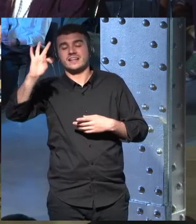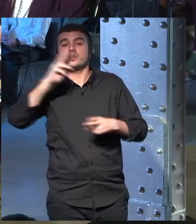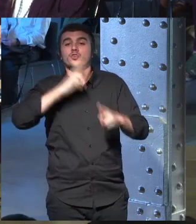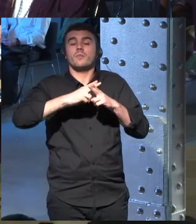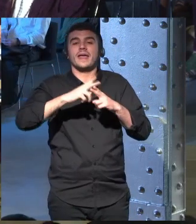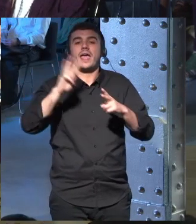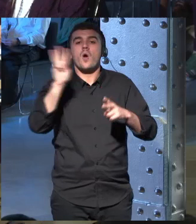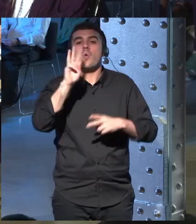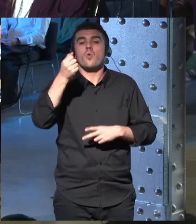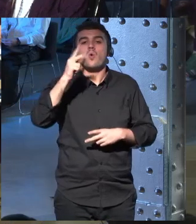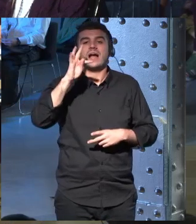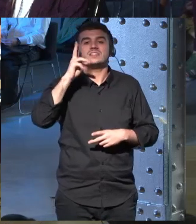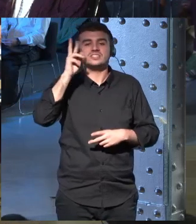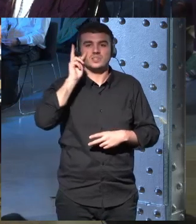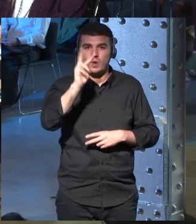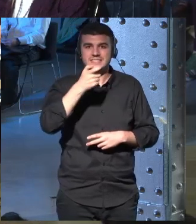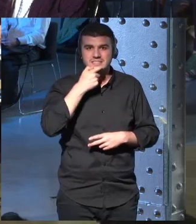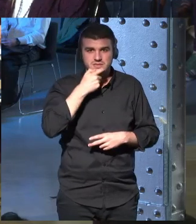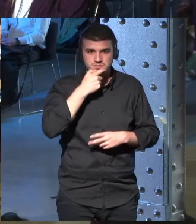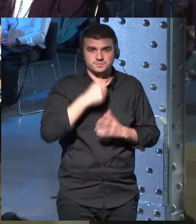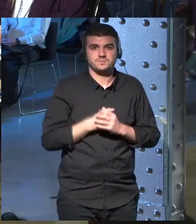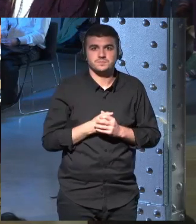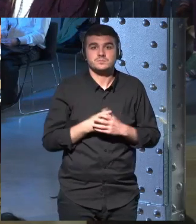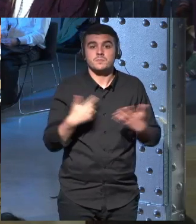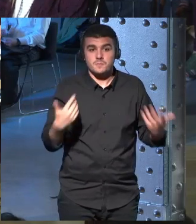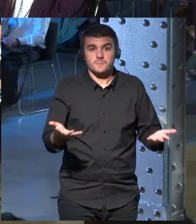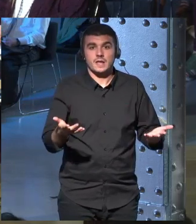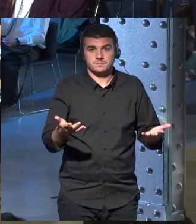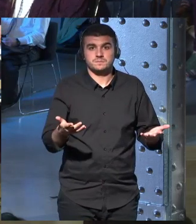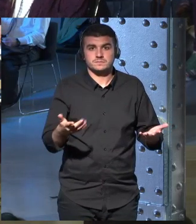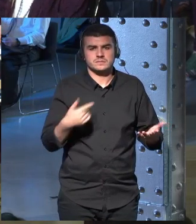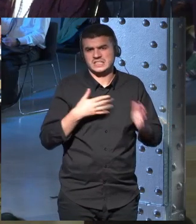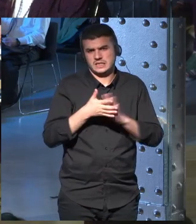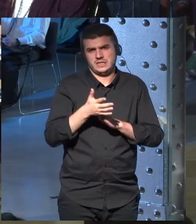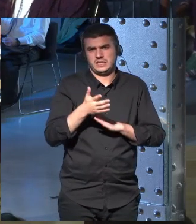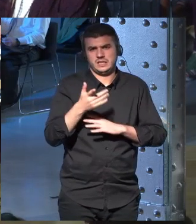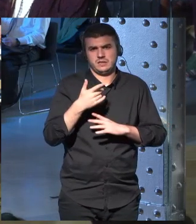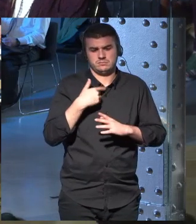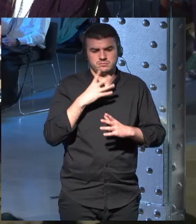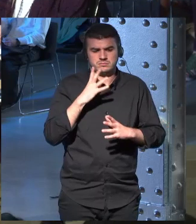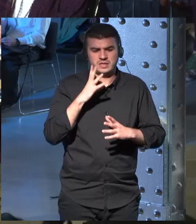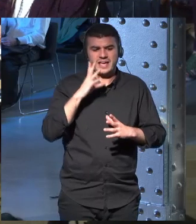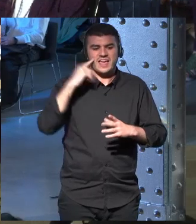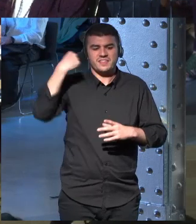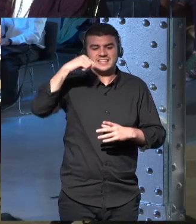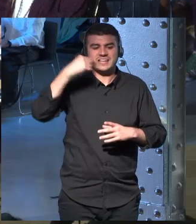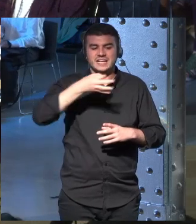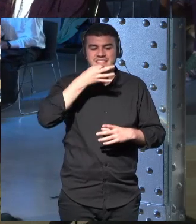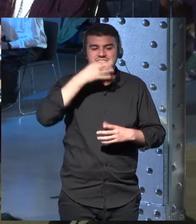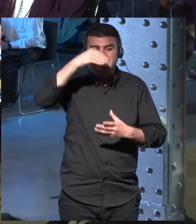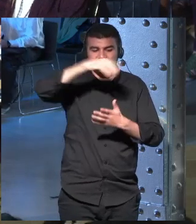And I spent much of my doctoral dissertation and analysis of how